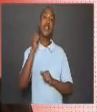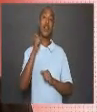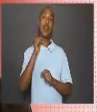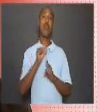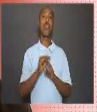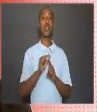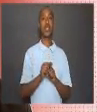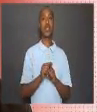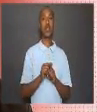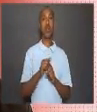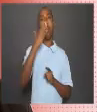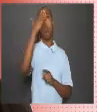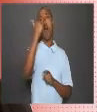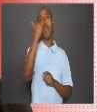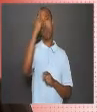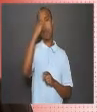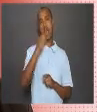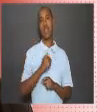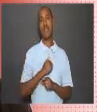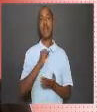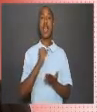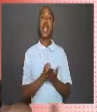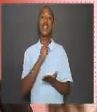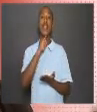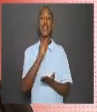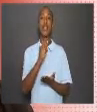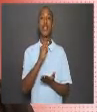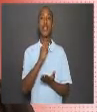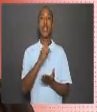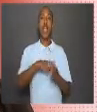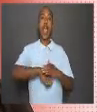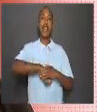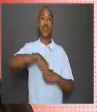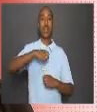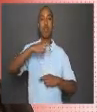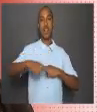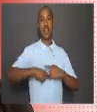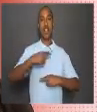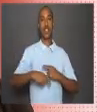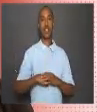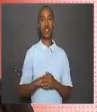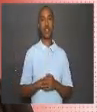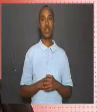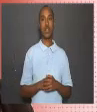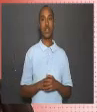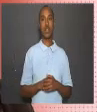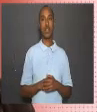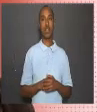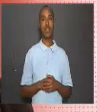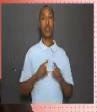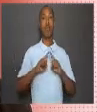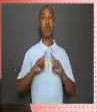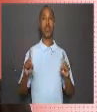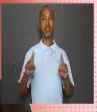words, why do you believe it is an exothermic reaction as opposed to